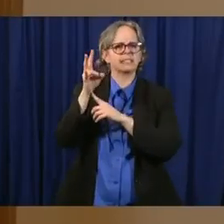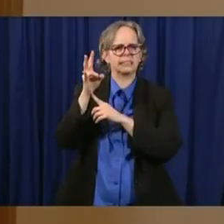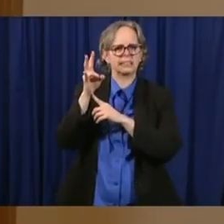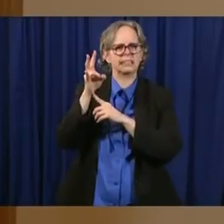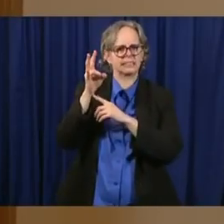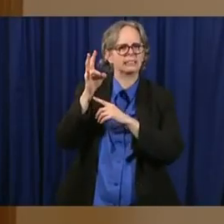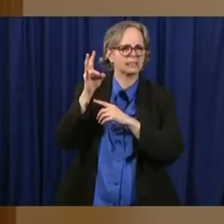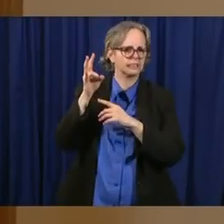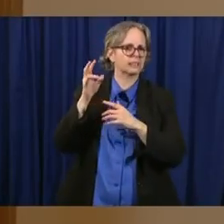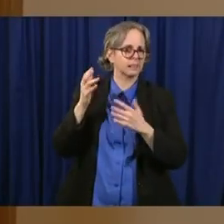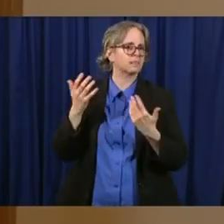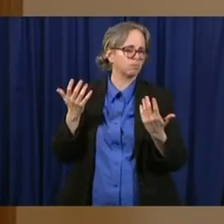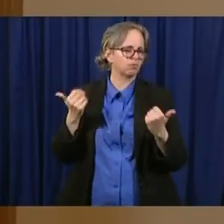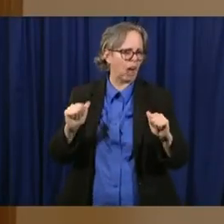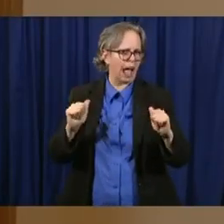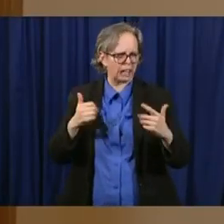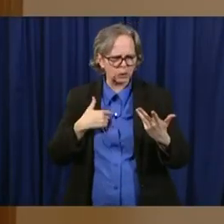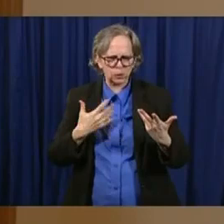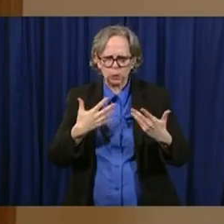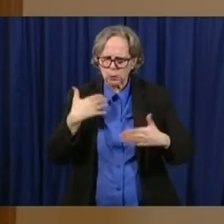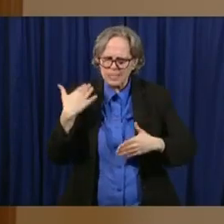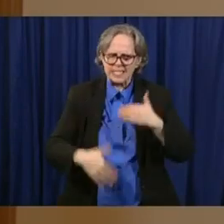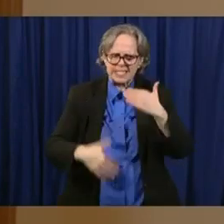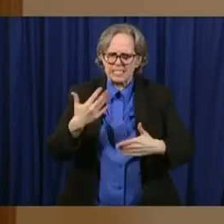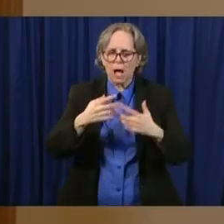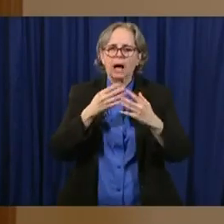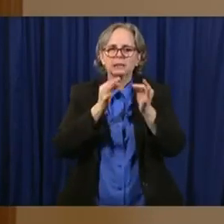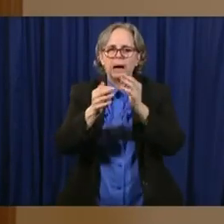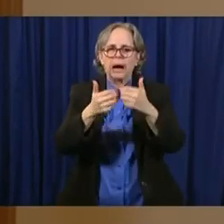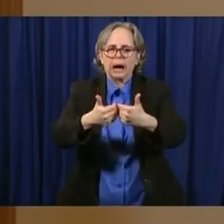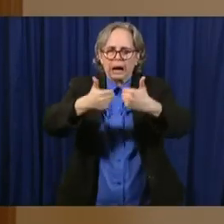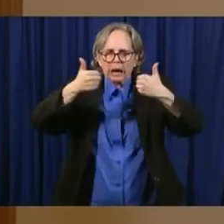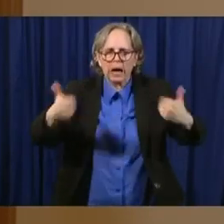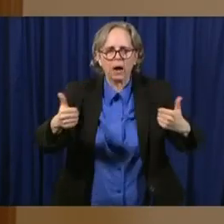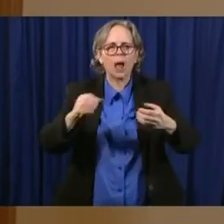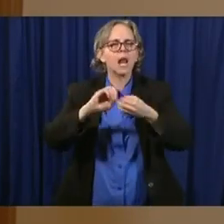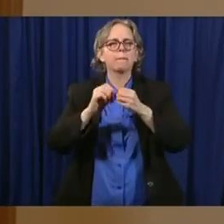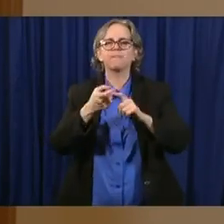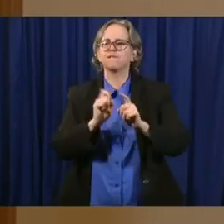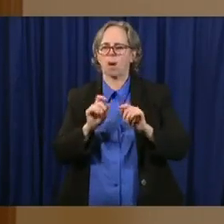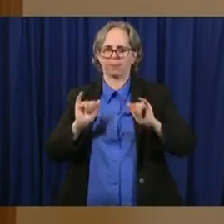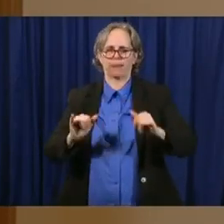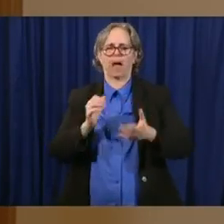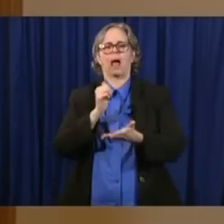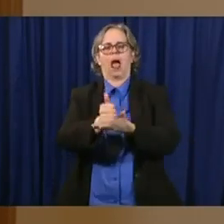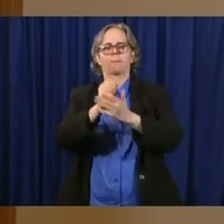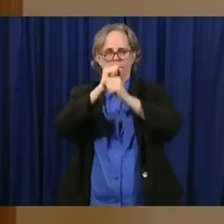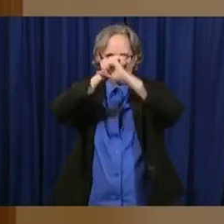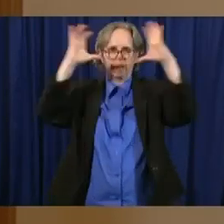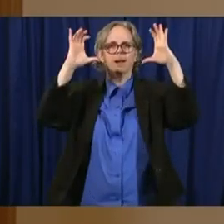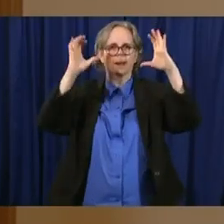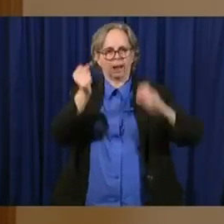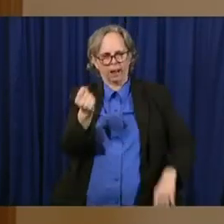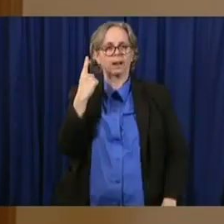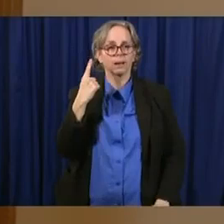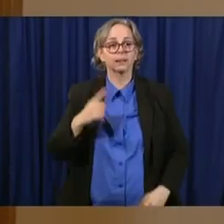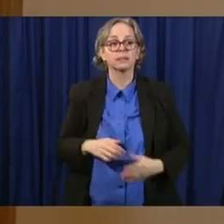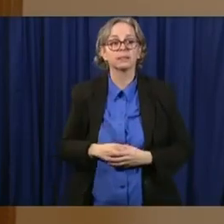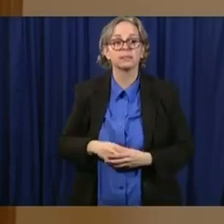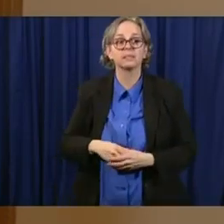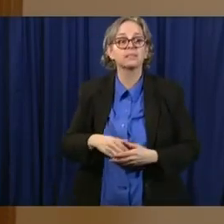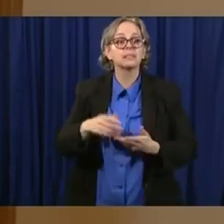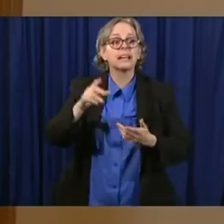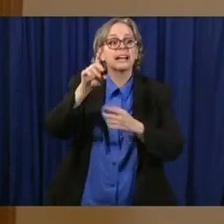our numbers as we move forward. And it also allows the diagnosis of cases in epidemiologic